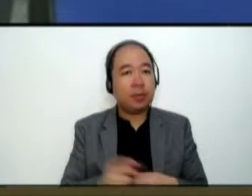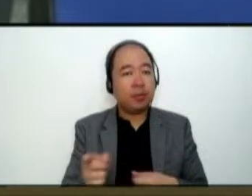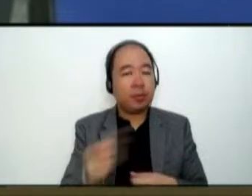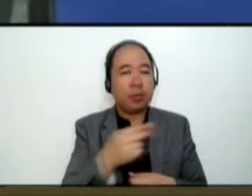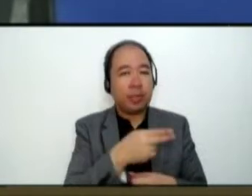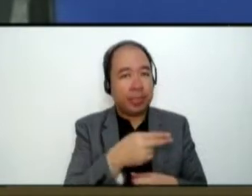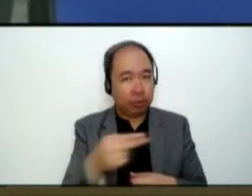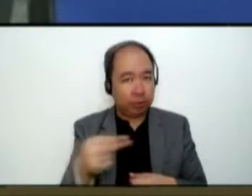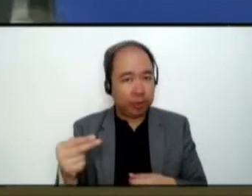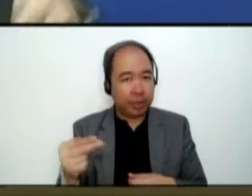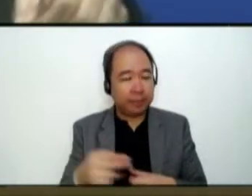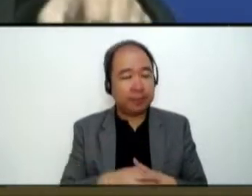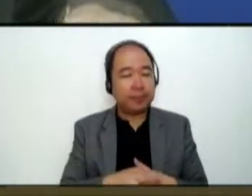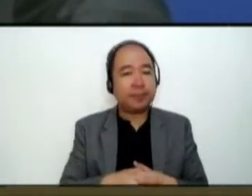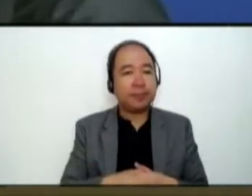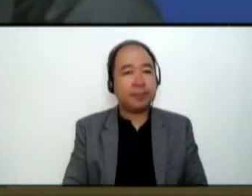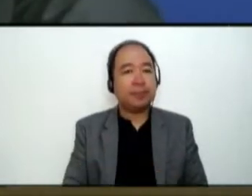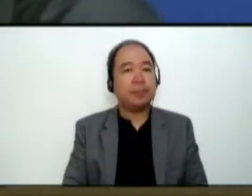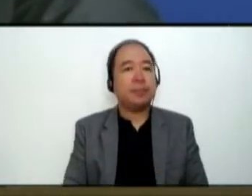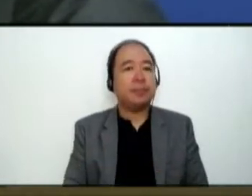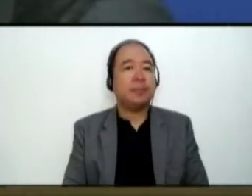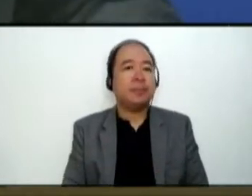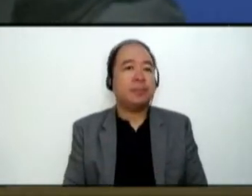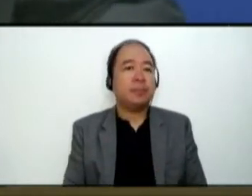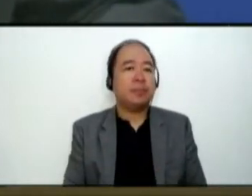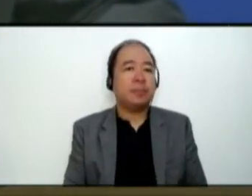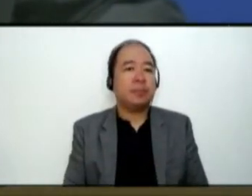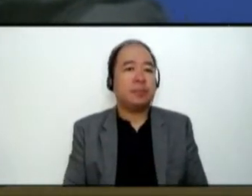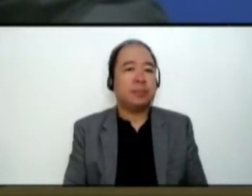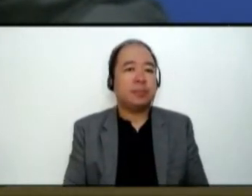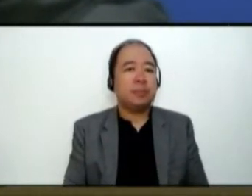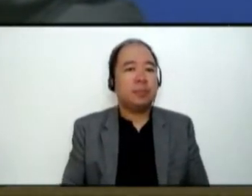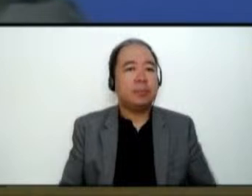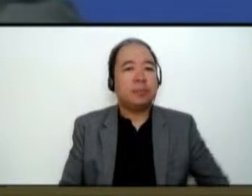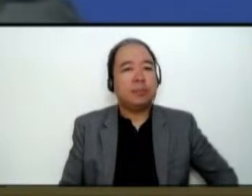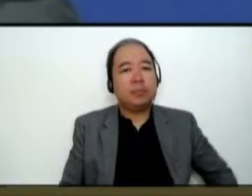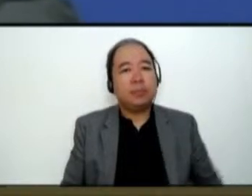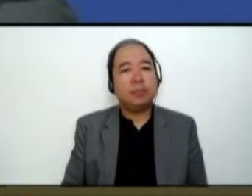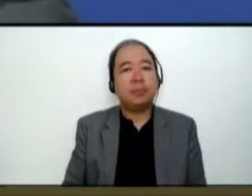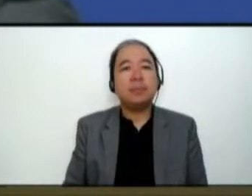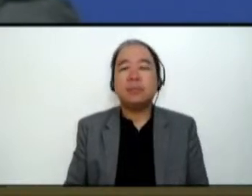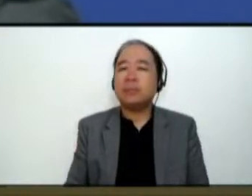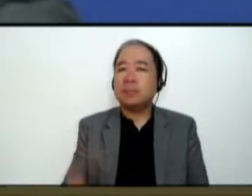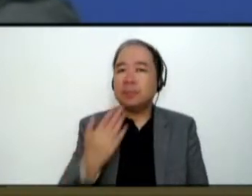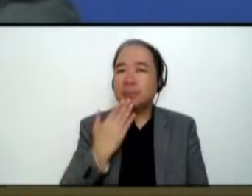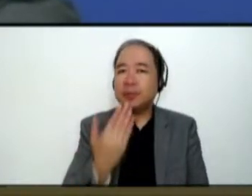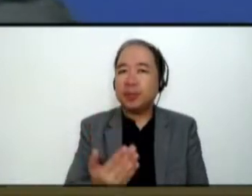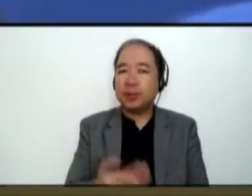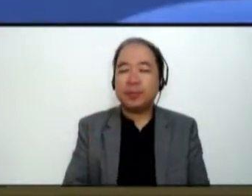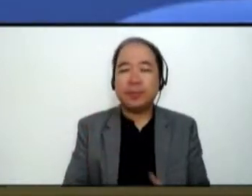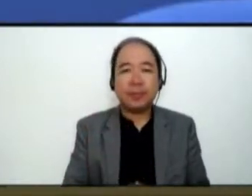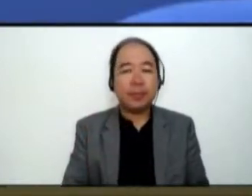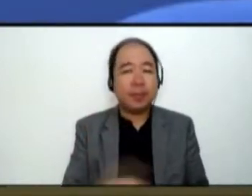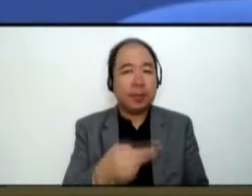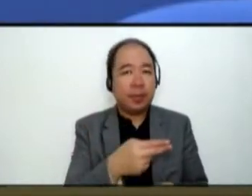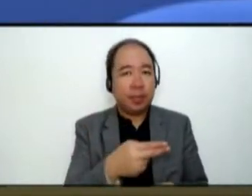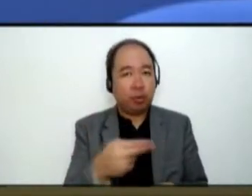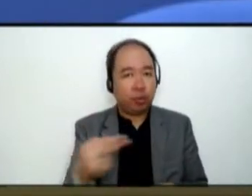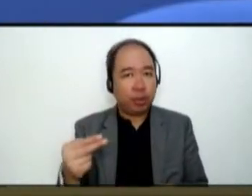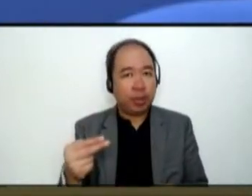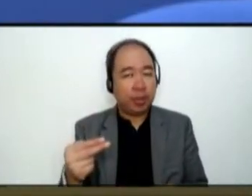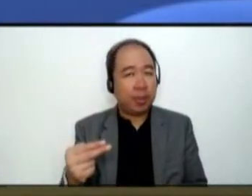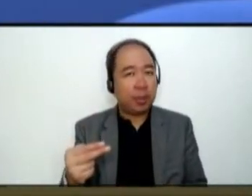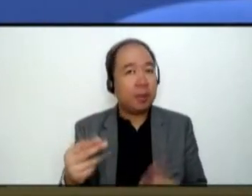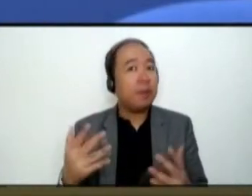Indonesia, whom I now invite to take the floor. Thank you, Mr. Chair. Indonesia has entered an